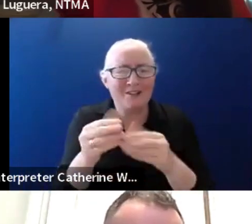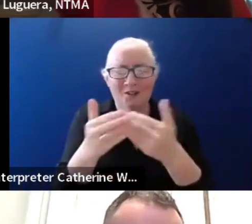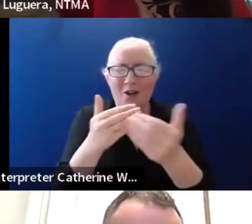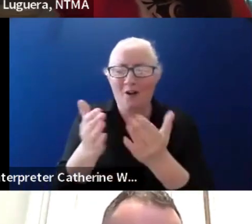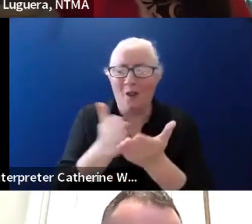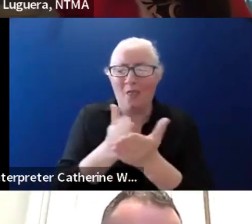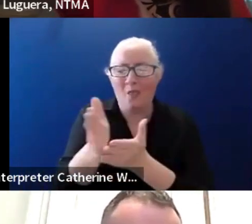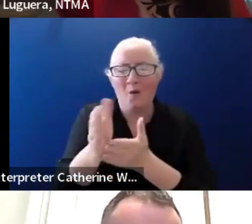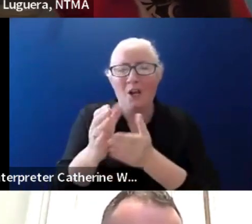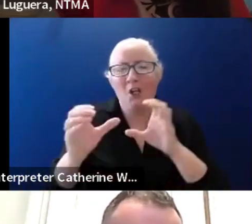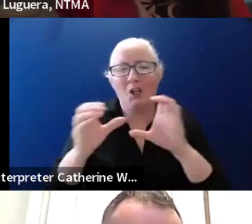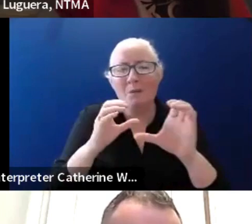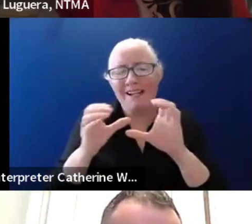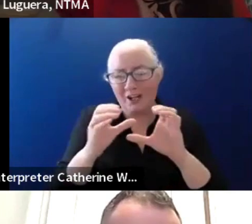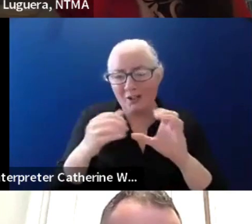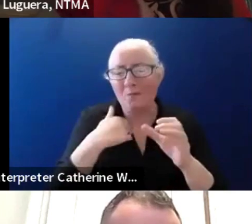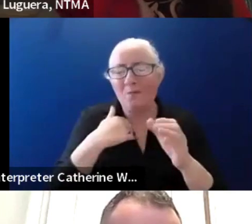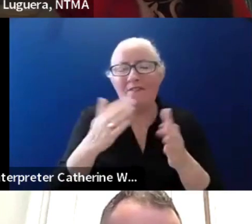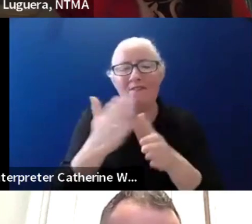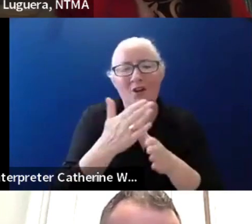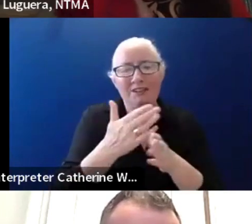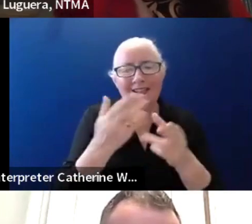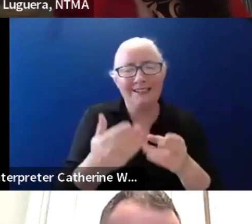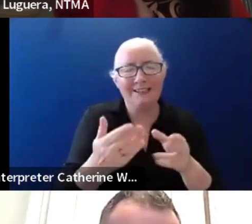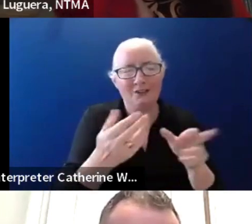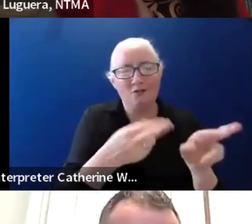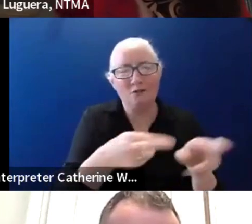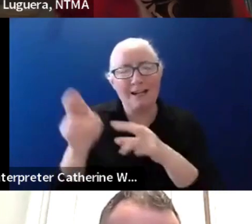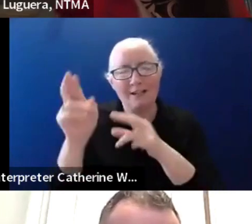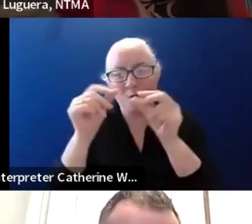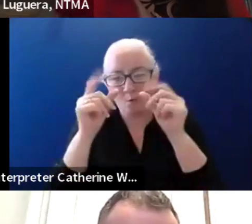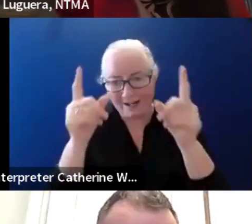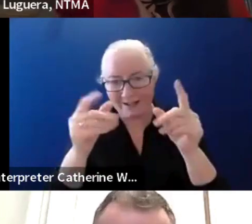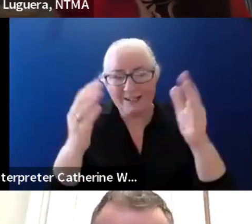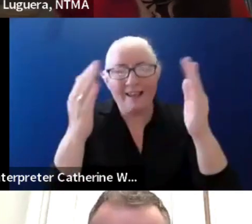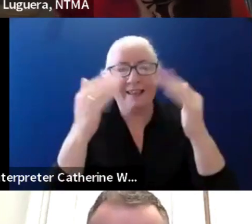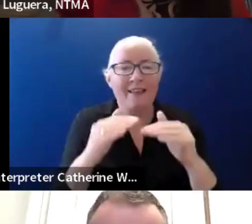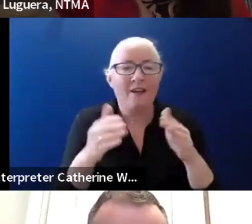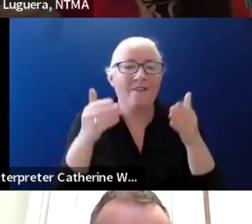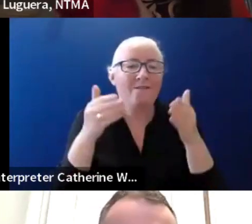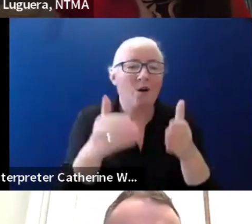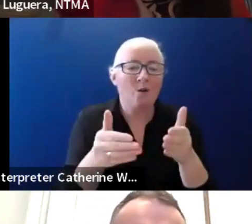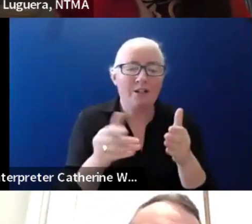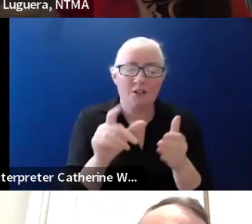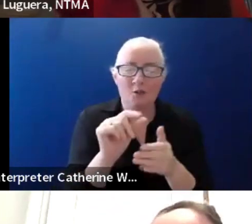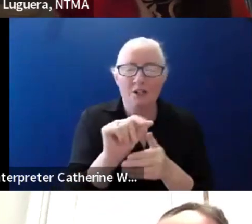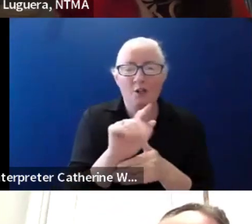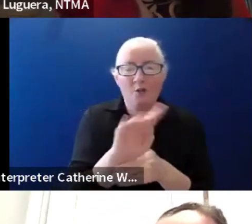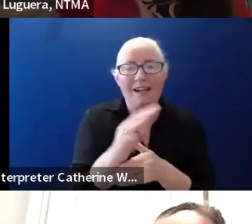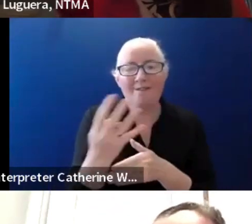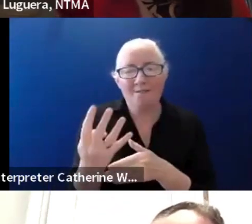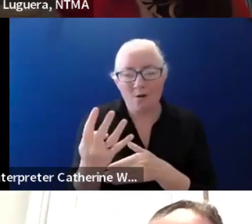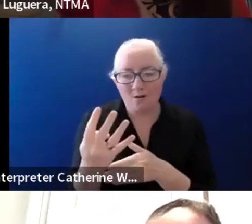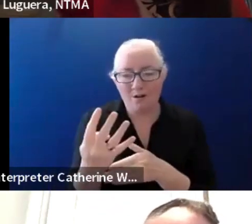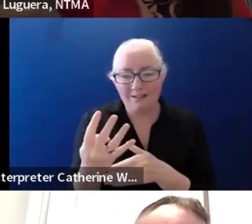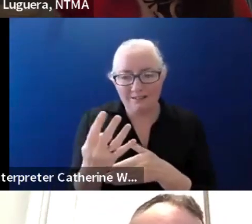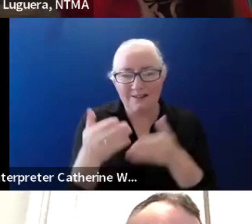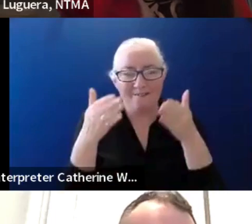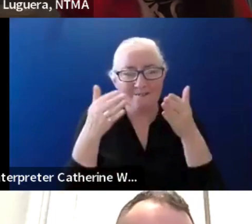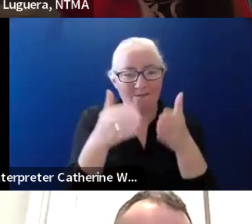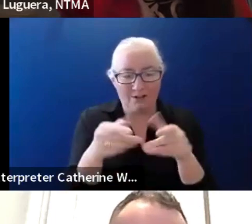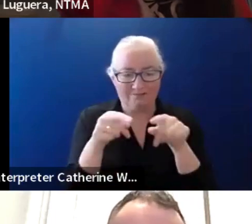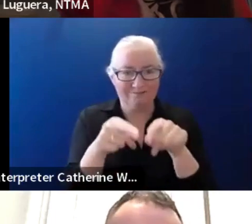but first we need to raise awareness. So then in the focus on 2024 was to focus on that